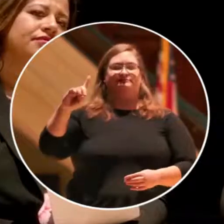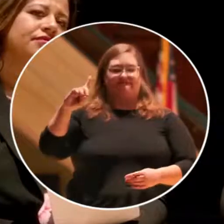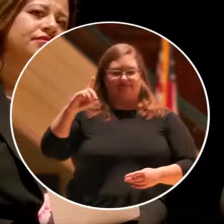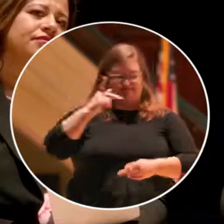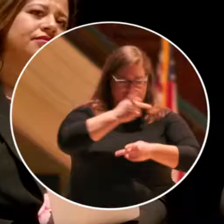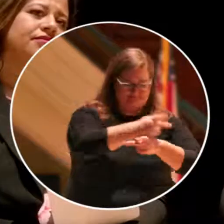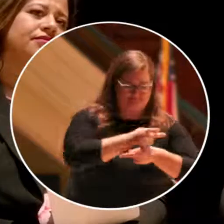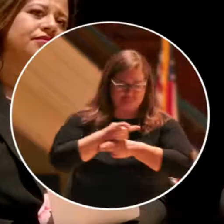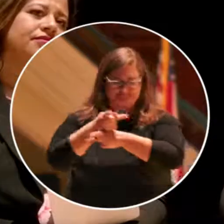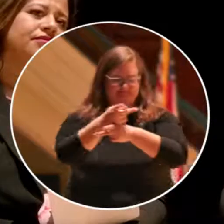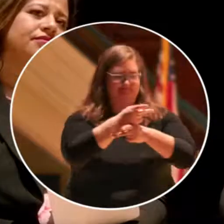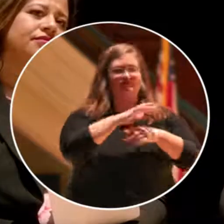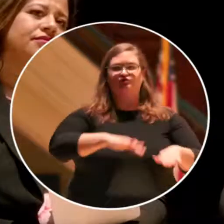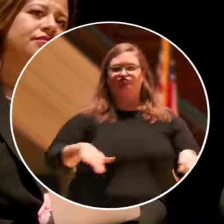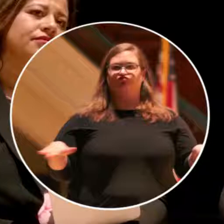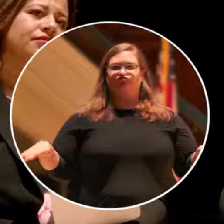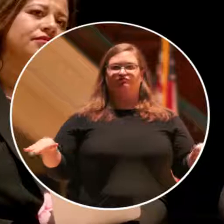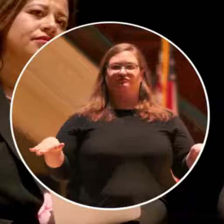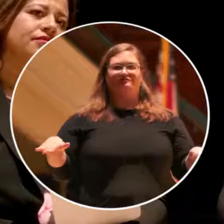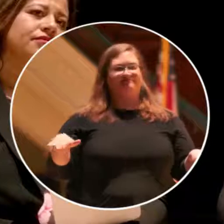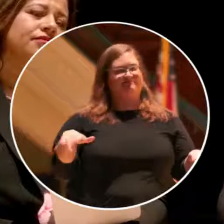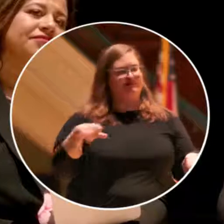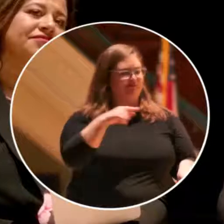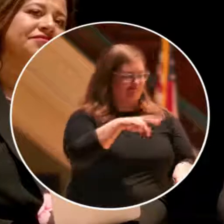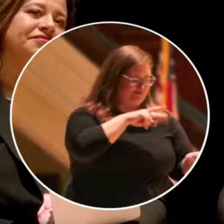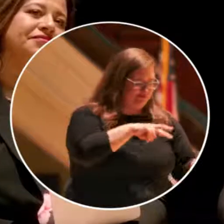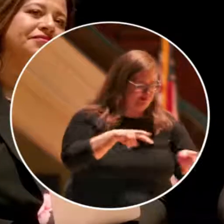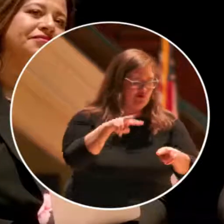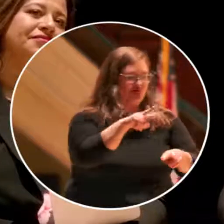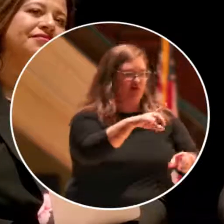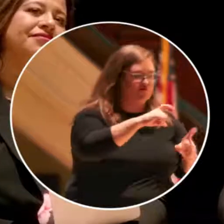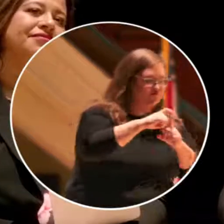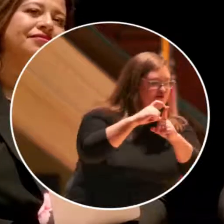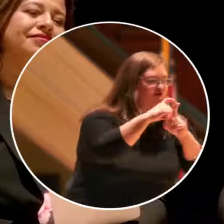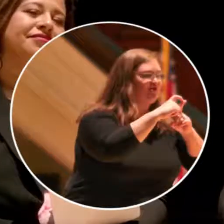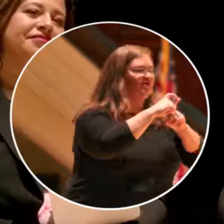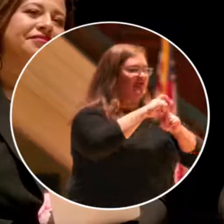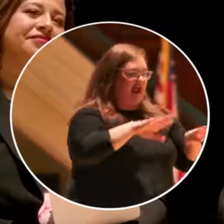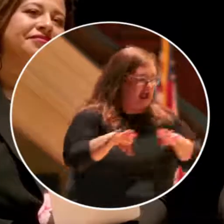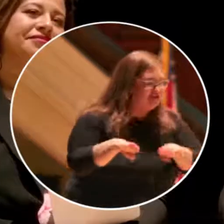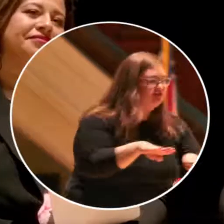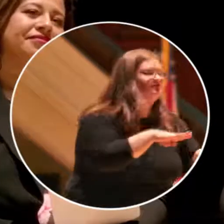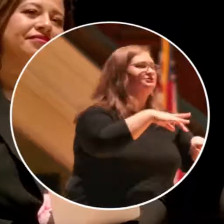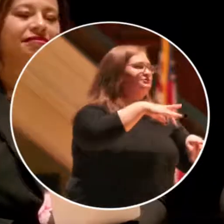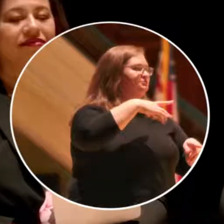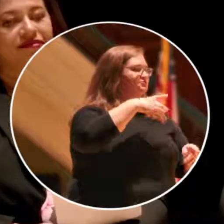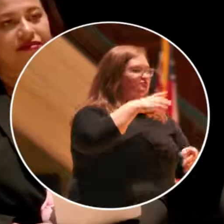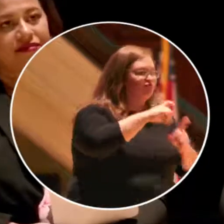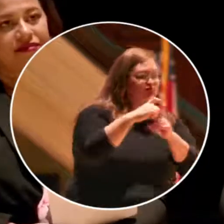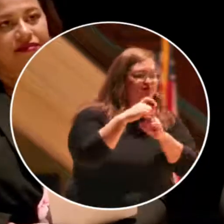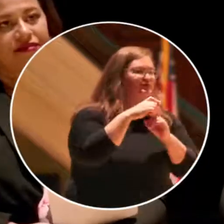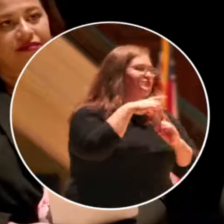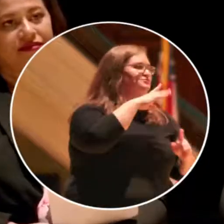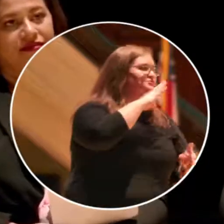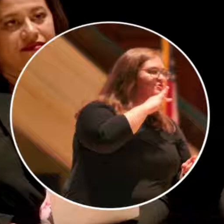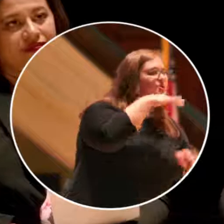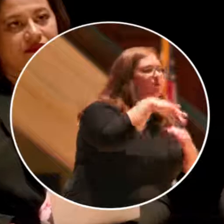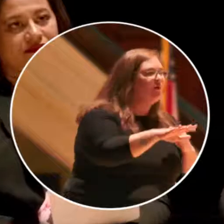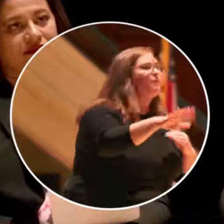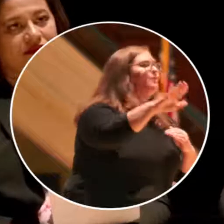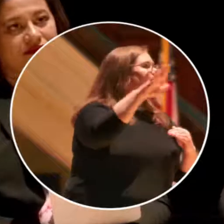intently observing their words, actions, moods, tone, and all the spaces in between.